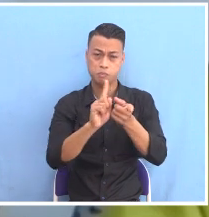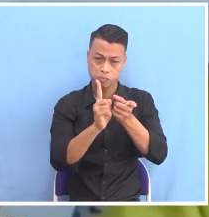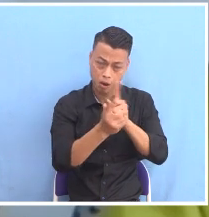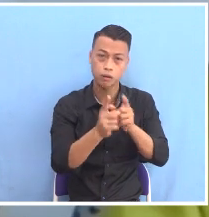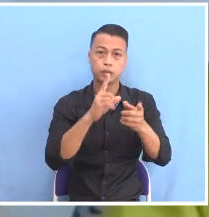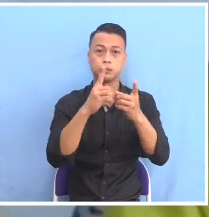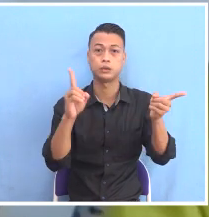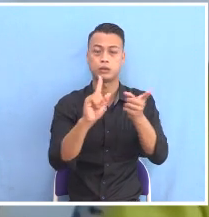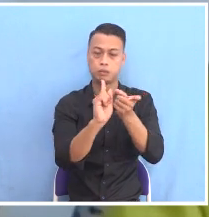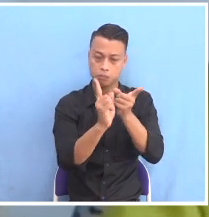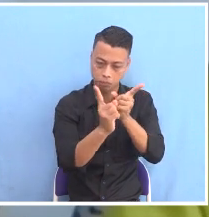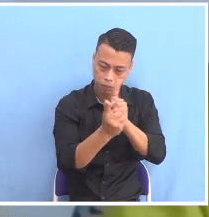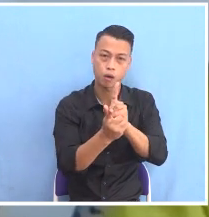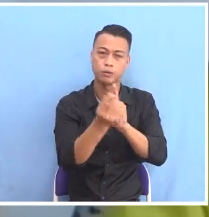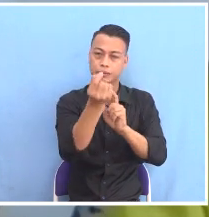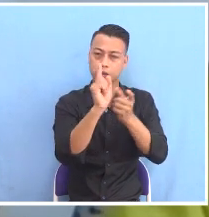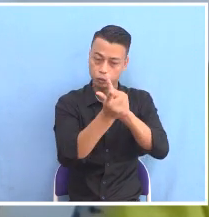Labby.